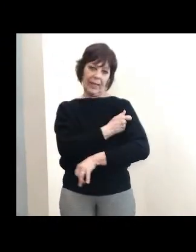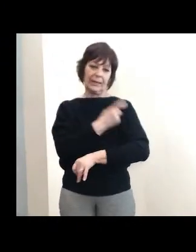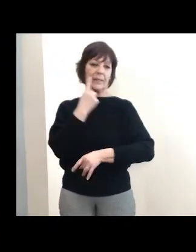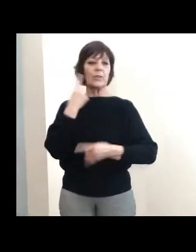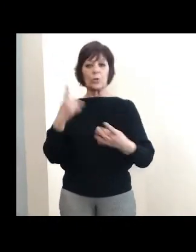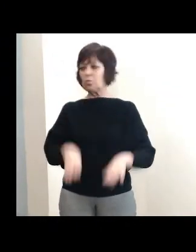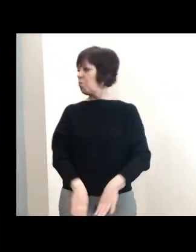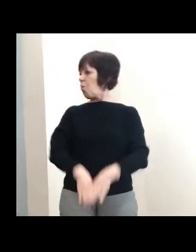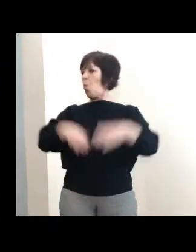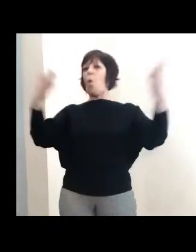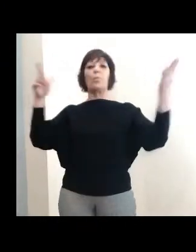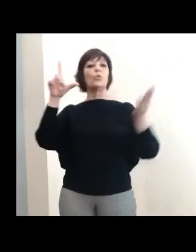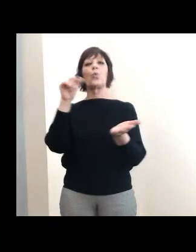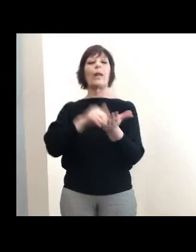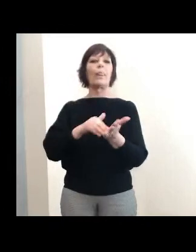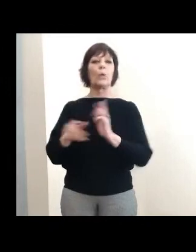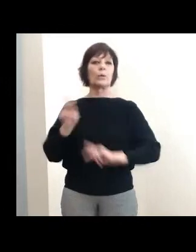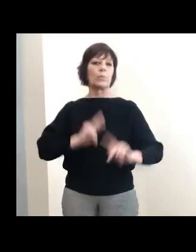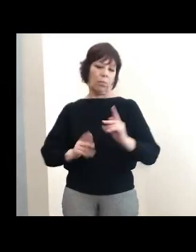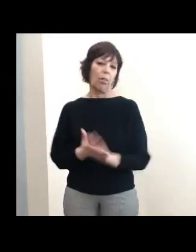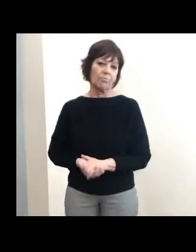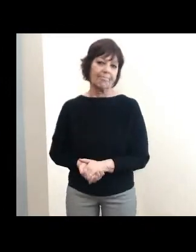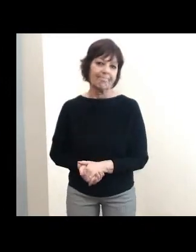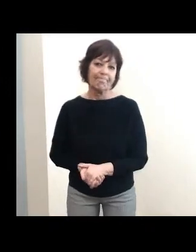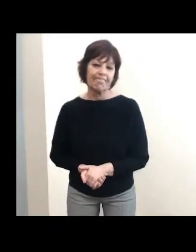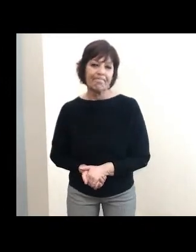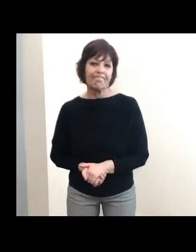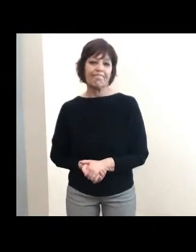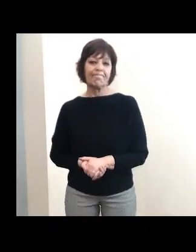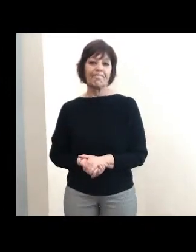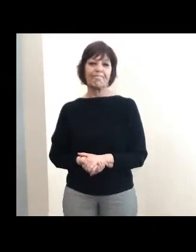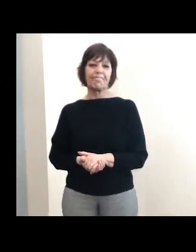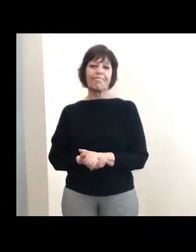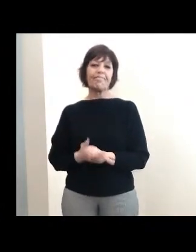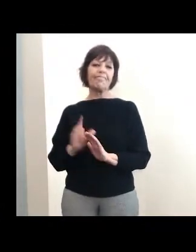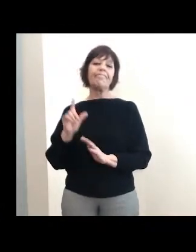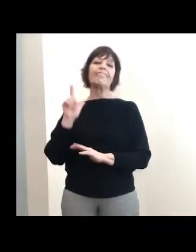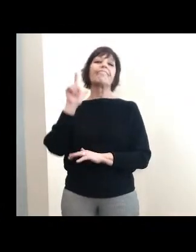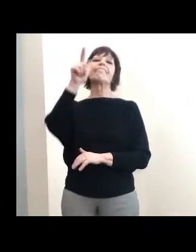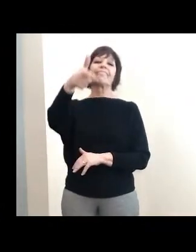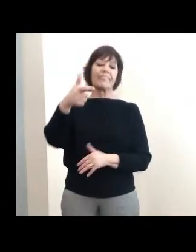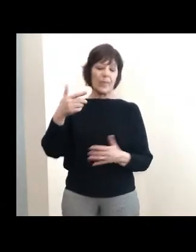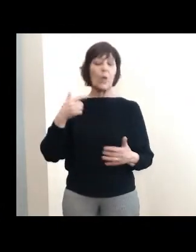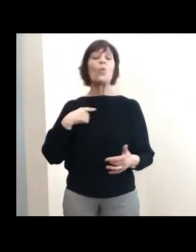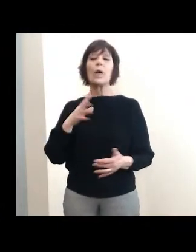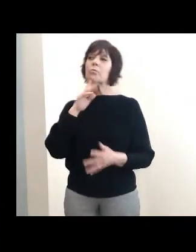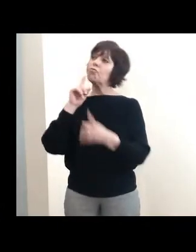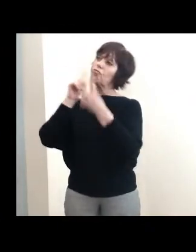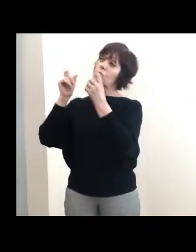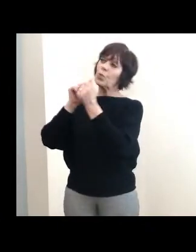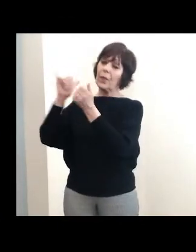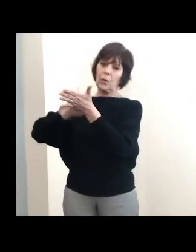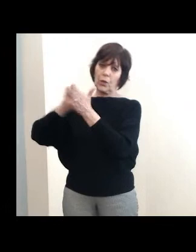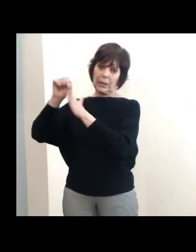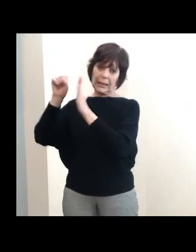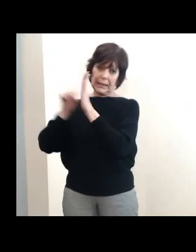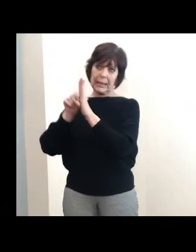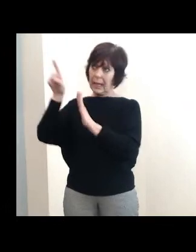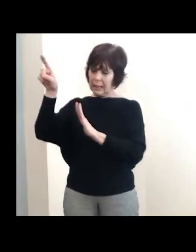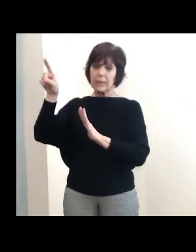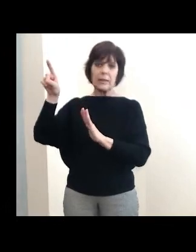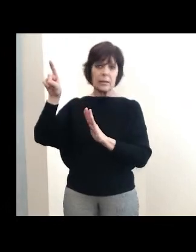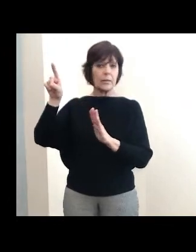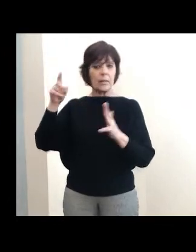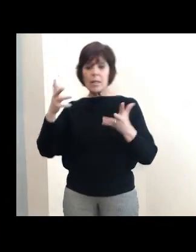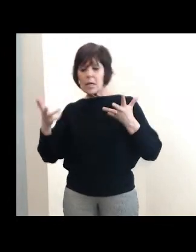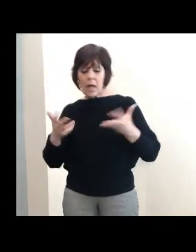have 20,000 plus doses for the county, so that we can do it as a mass site. We are talking with New York State about the logistics